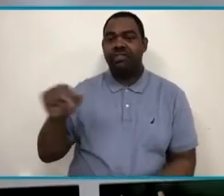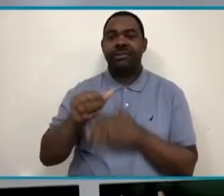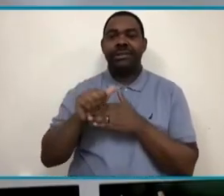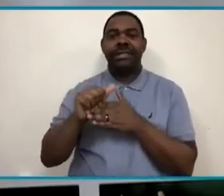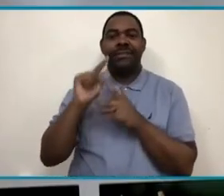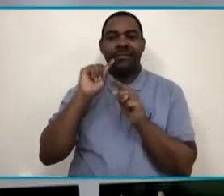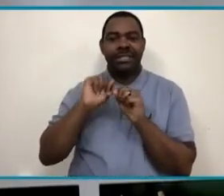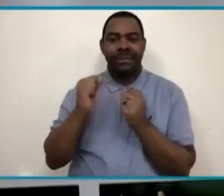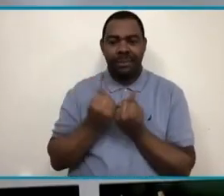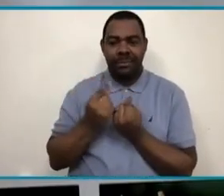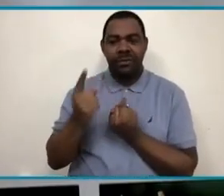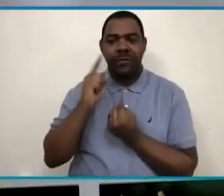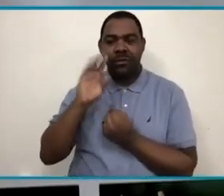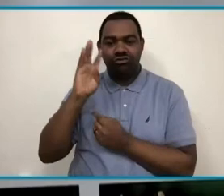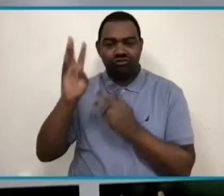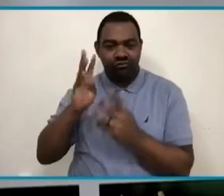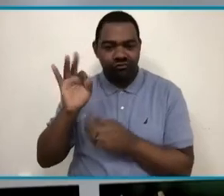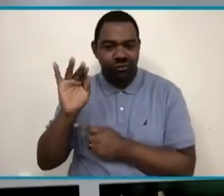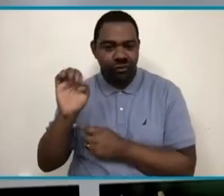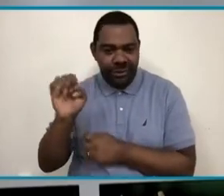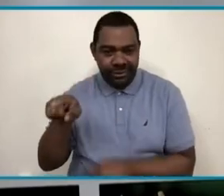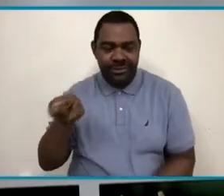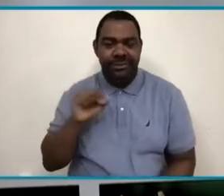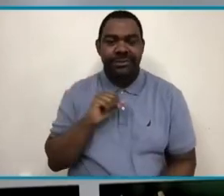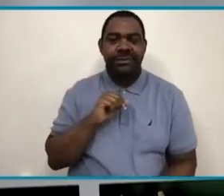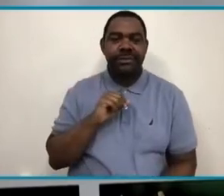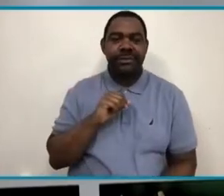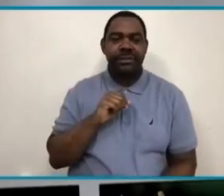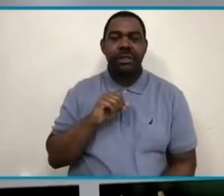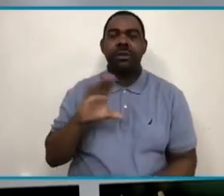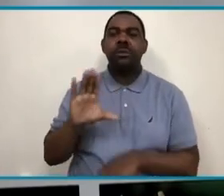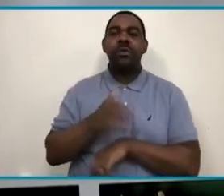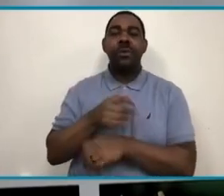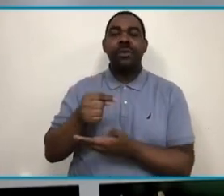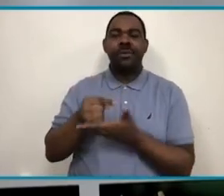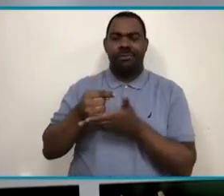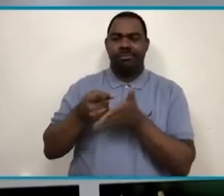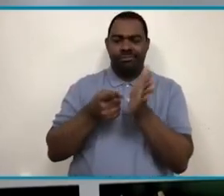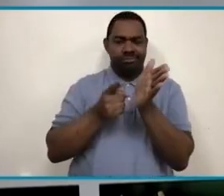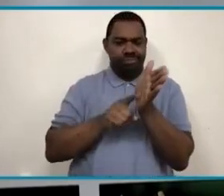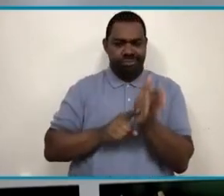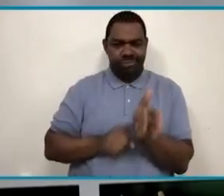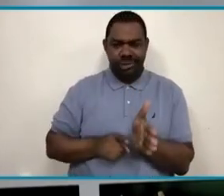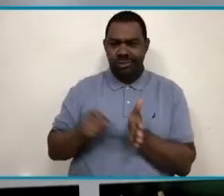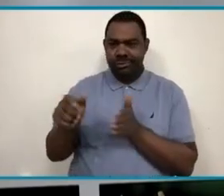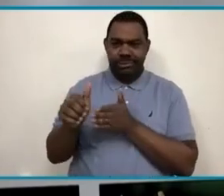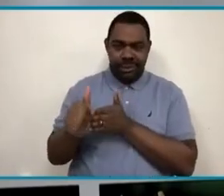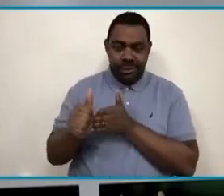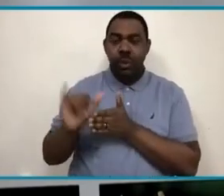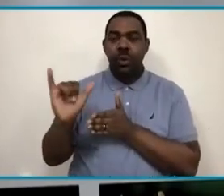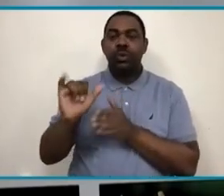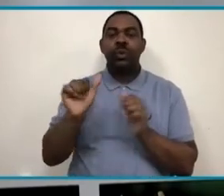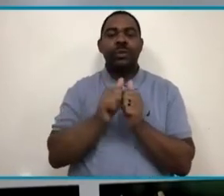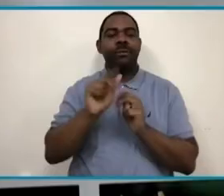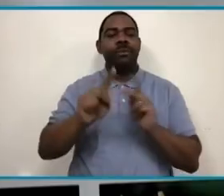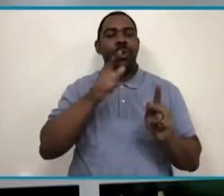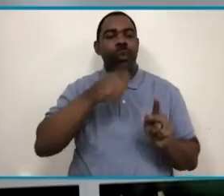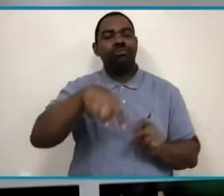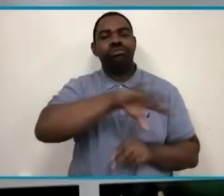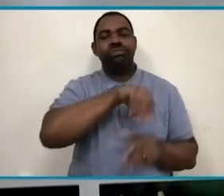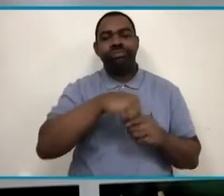Creative Forces on music therapy research with military populations. And I